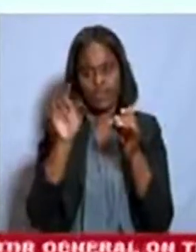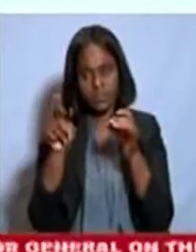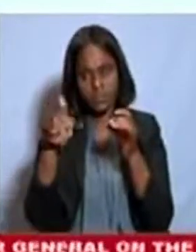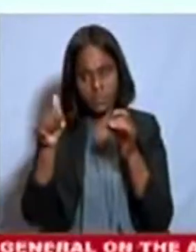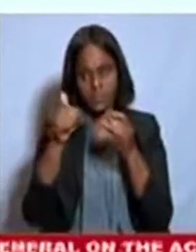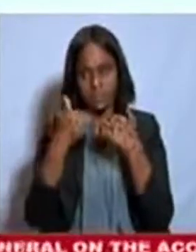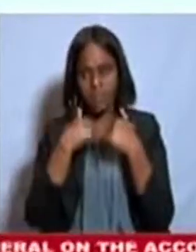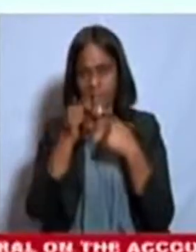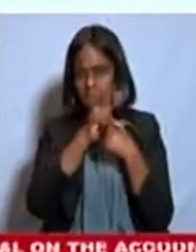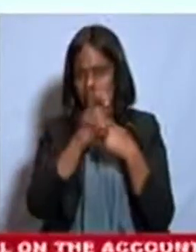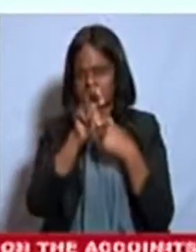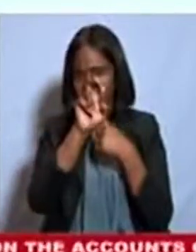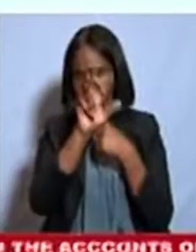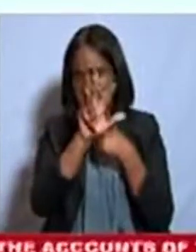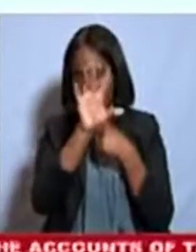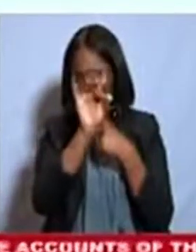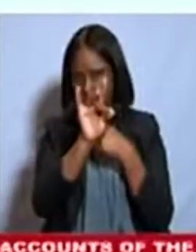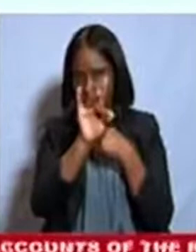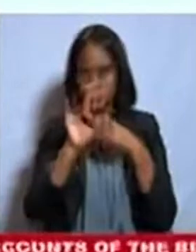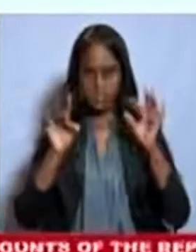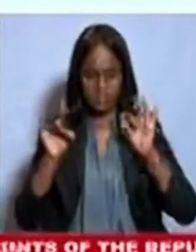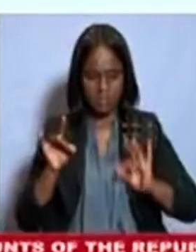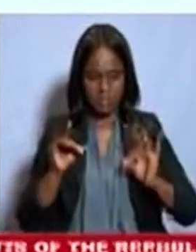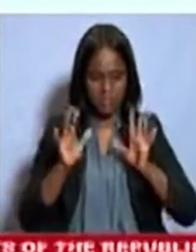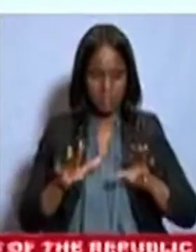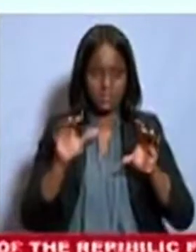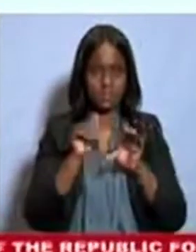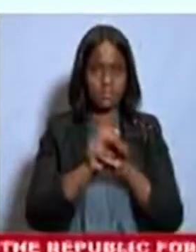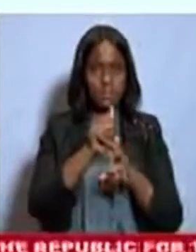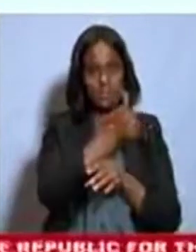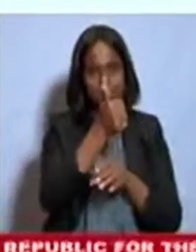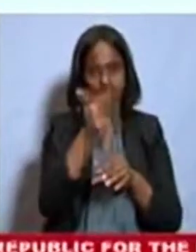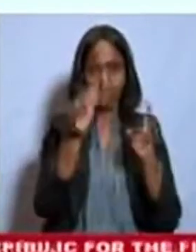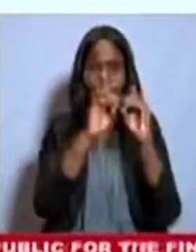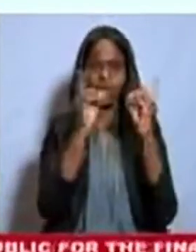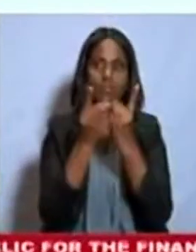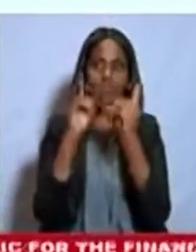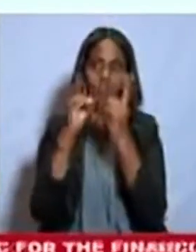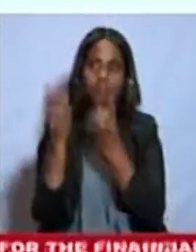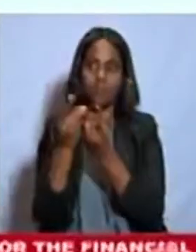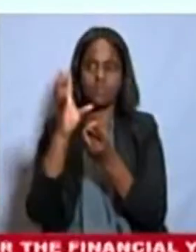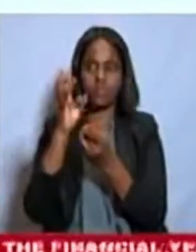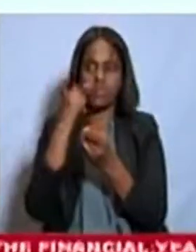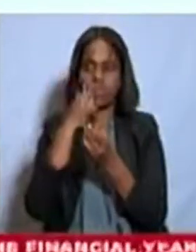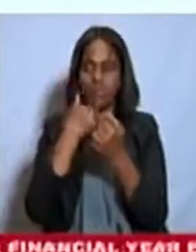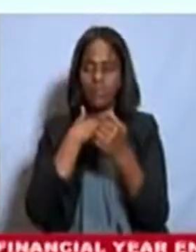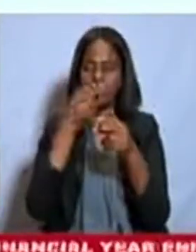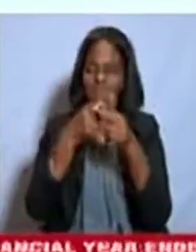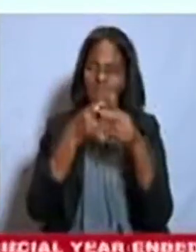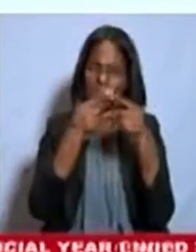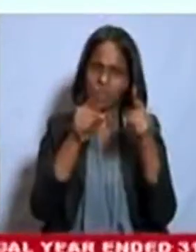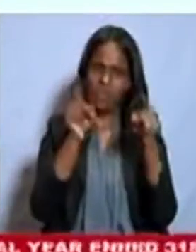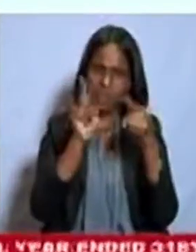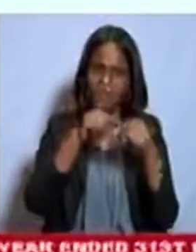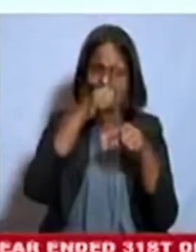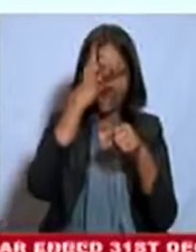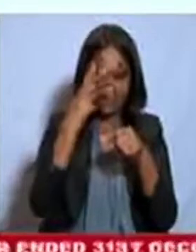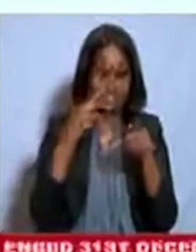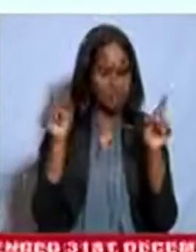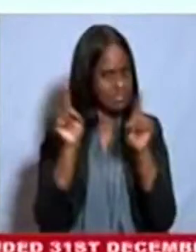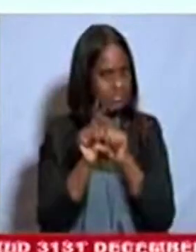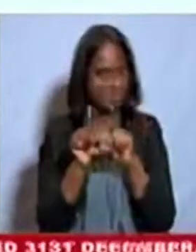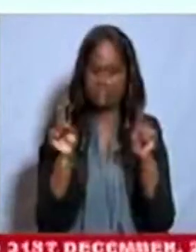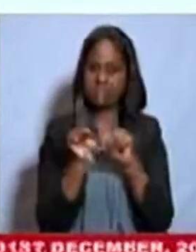there were 238 beneficiaries in 6 other districts who had different names but sharing the same